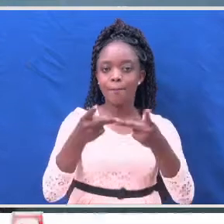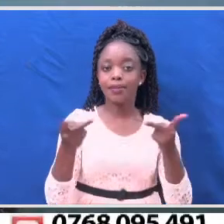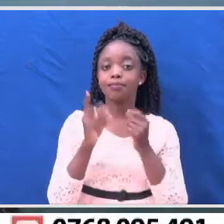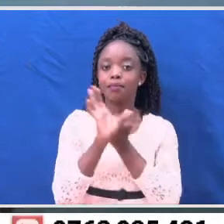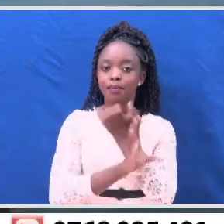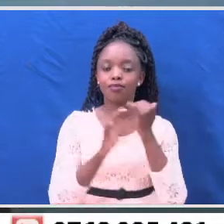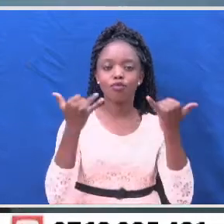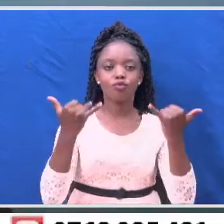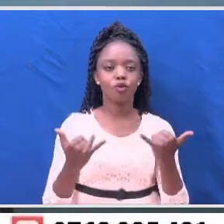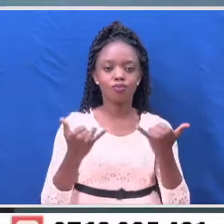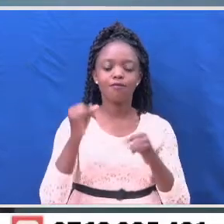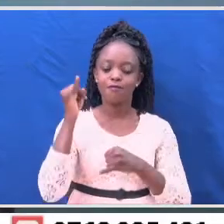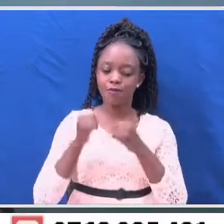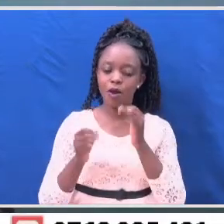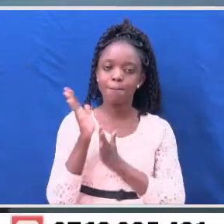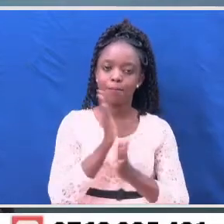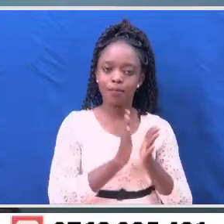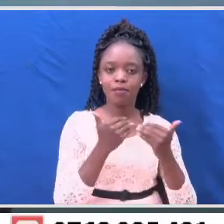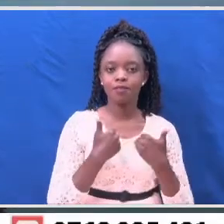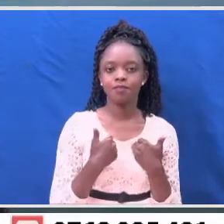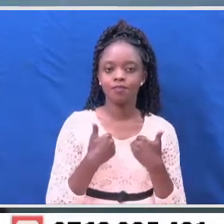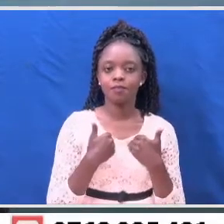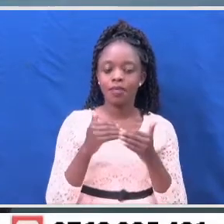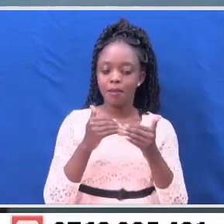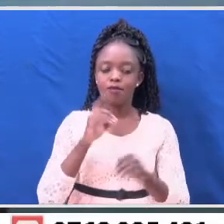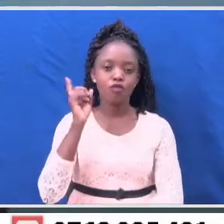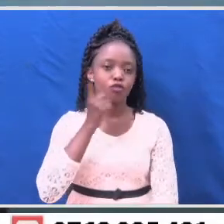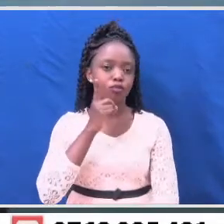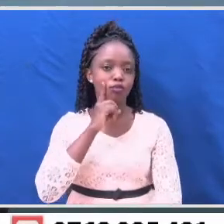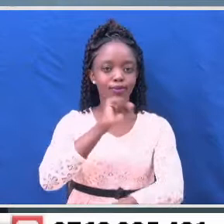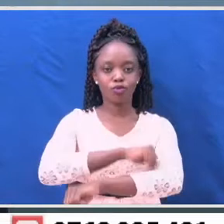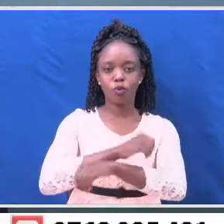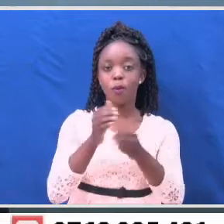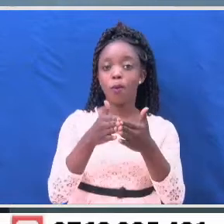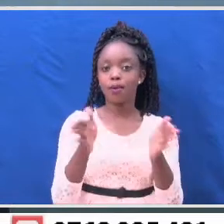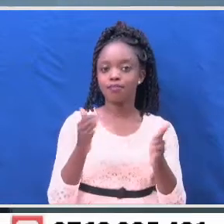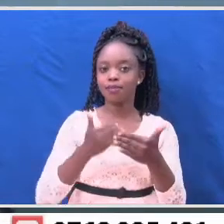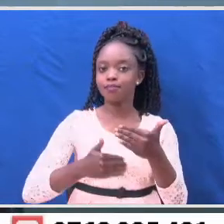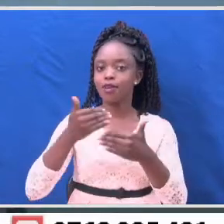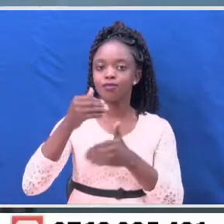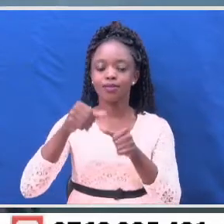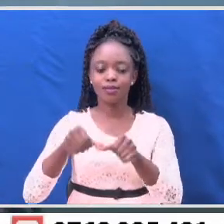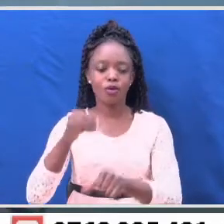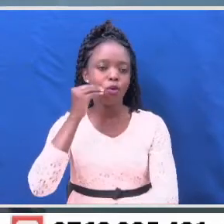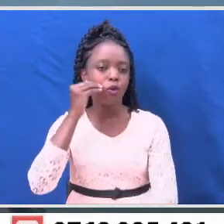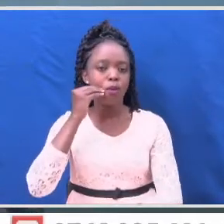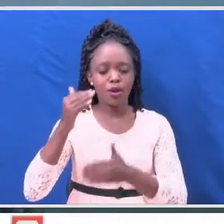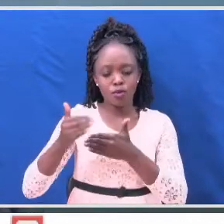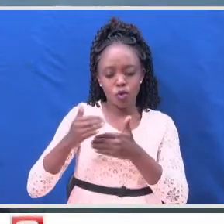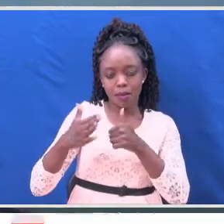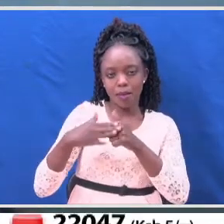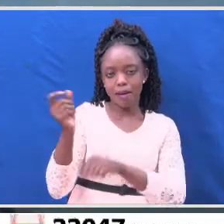Country are currently in their final preparations ahead of tomorrow's schools reopening after being home for nearly